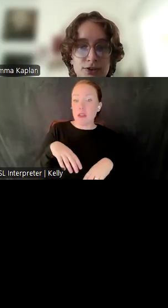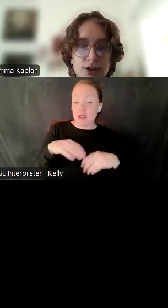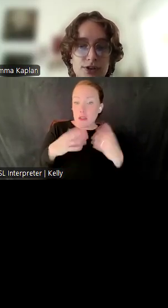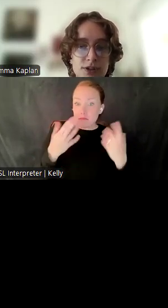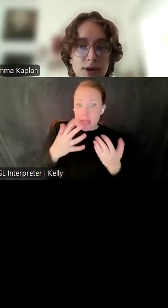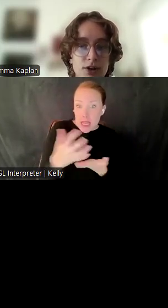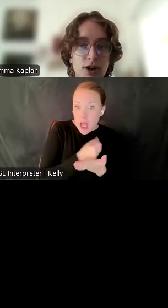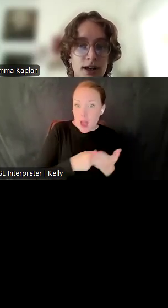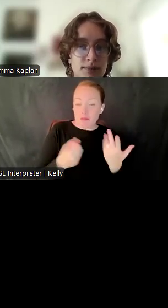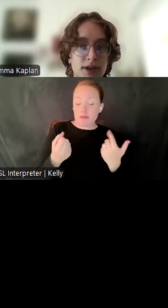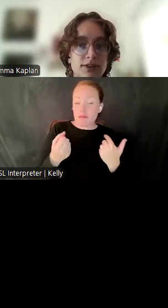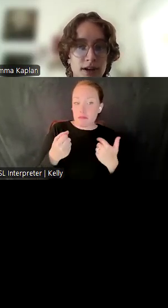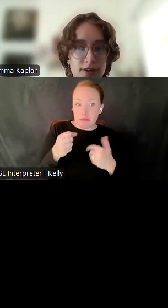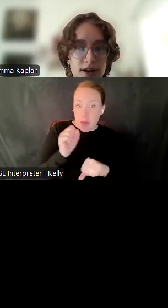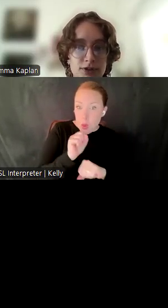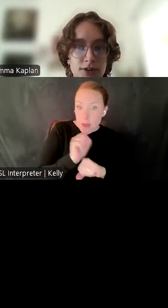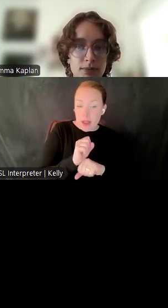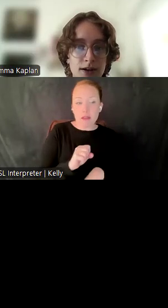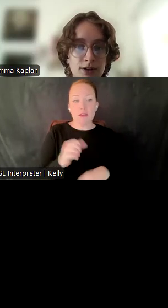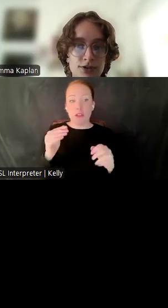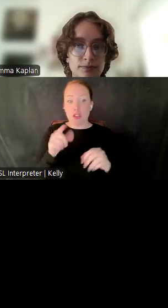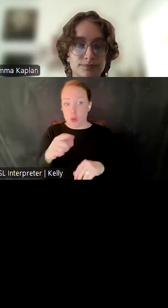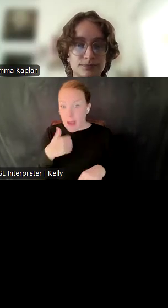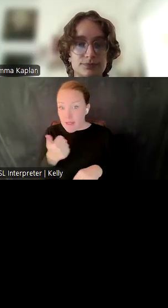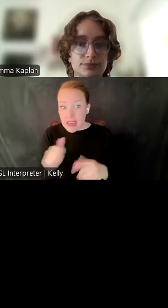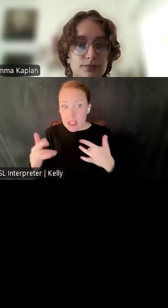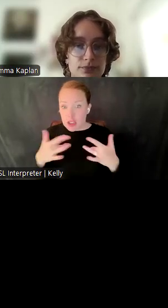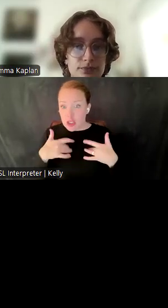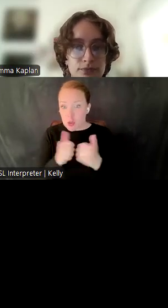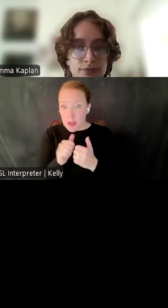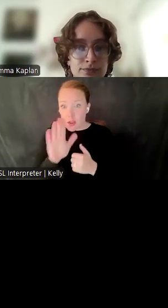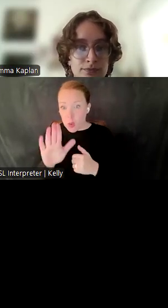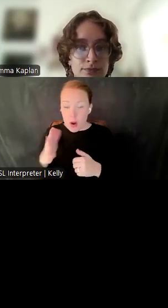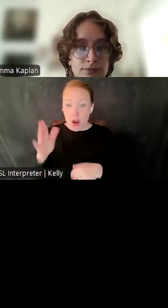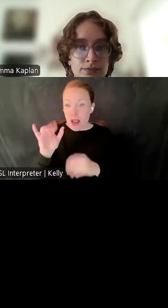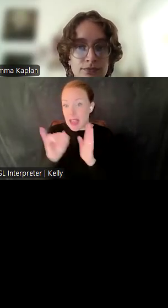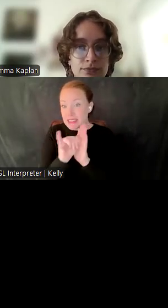have financial concerns about your credit, identity theft, or other matters?